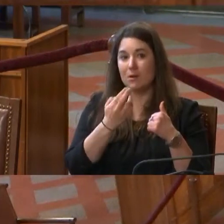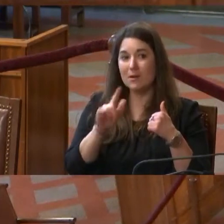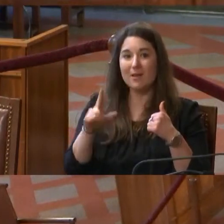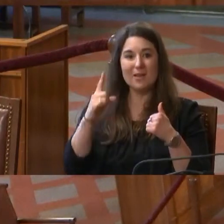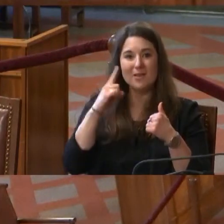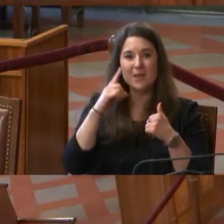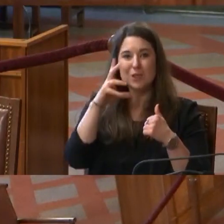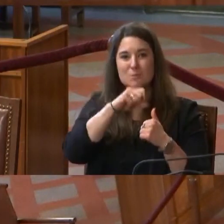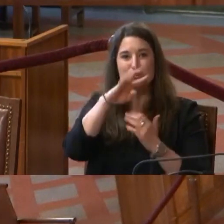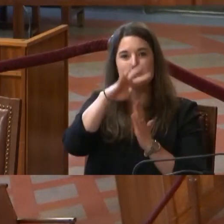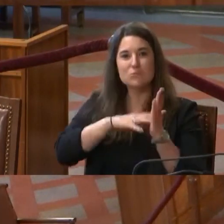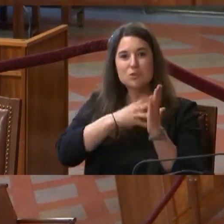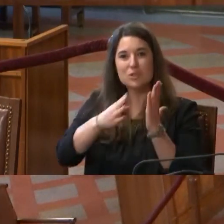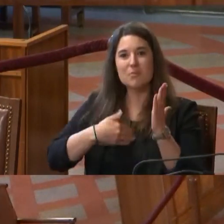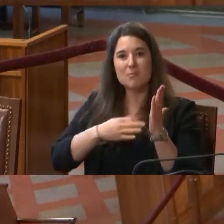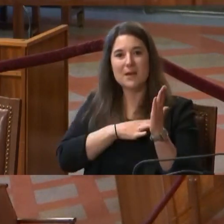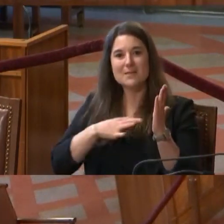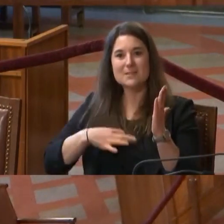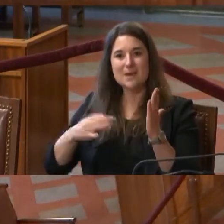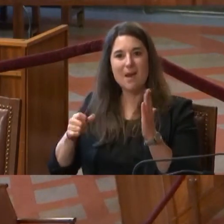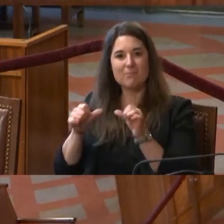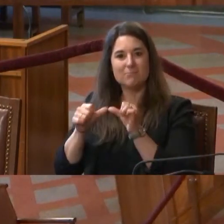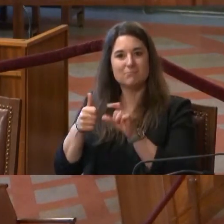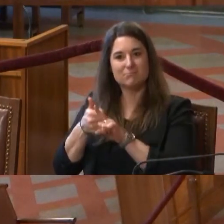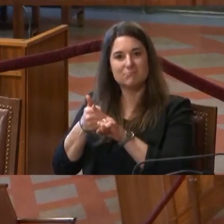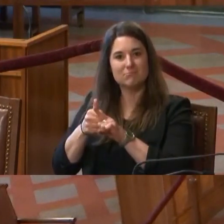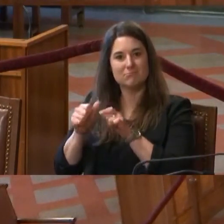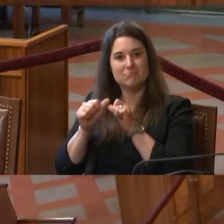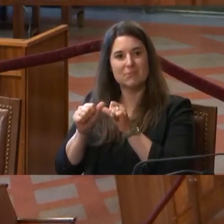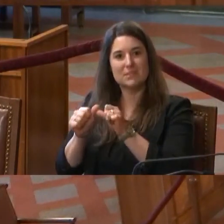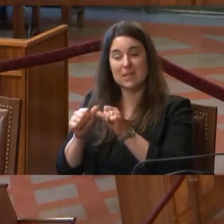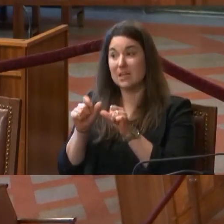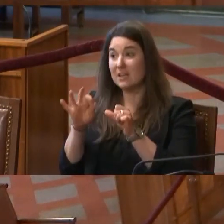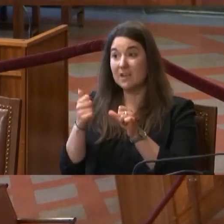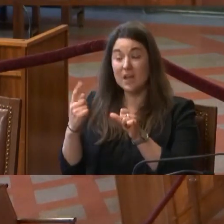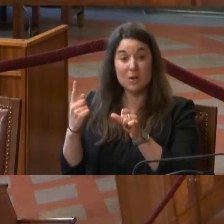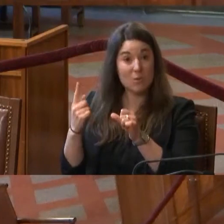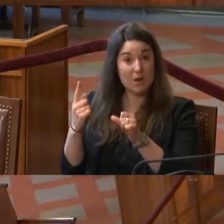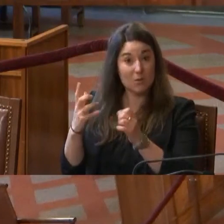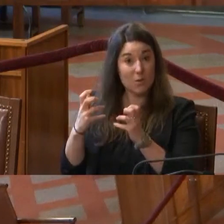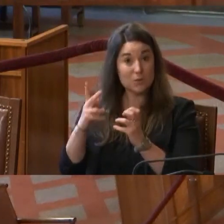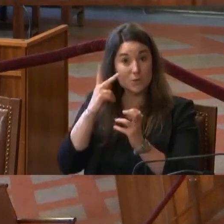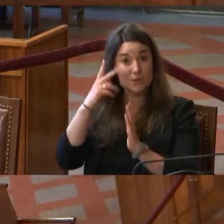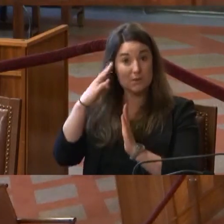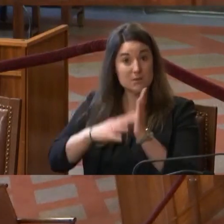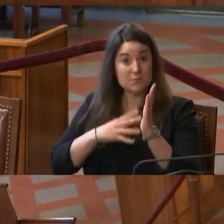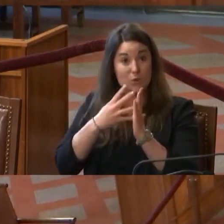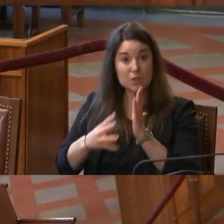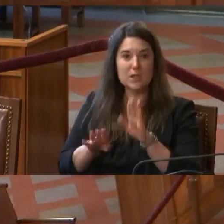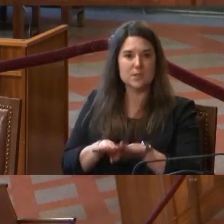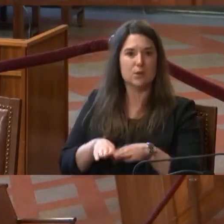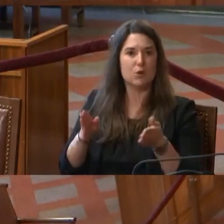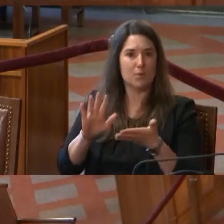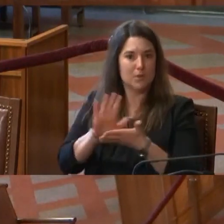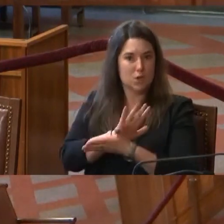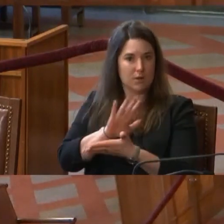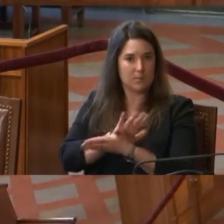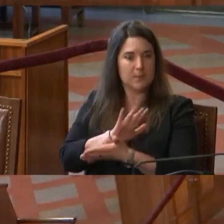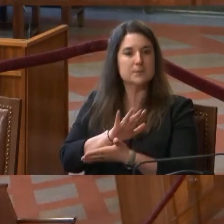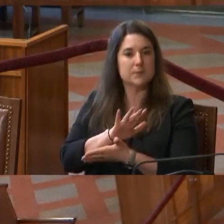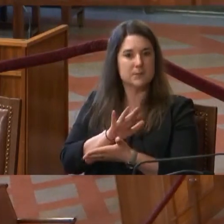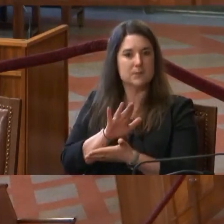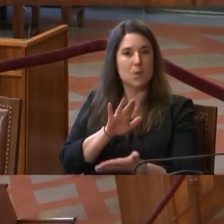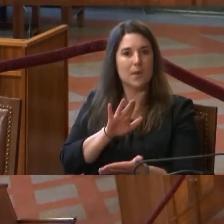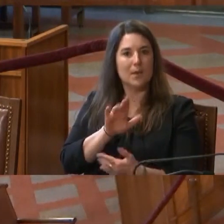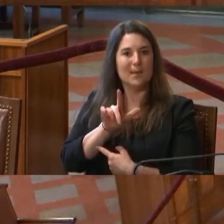the spreadsheet that my staff is maintaining. If anyone's looking for it, it's an open document. So it's